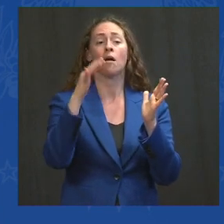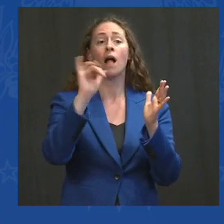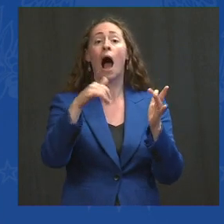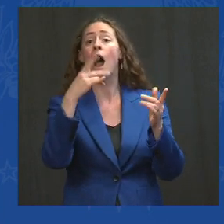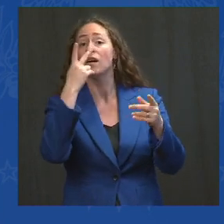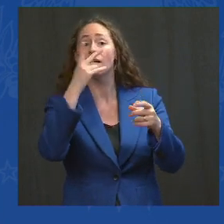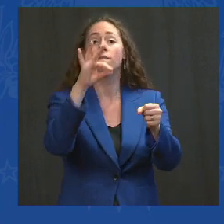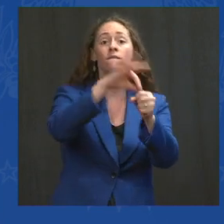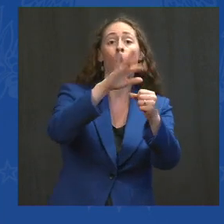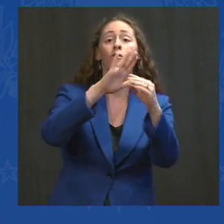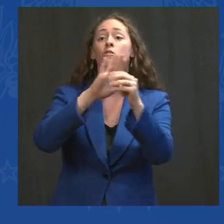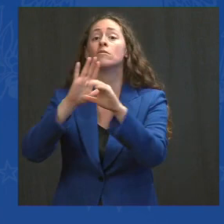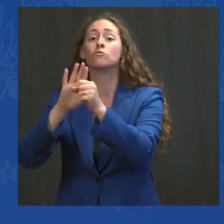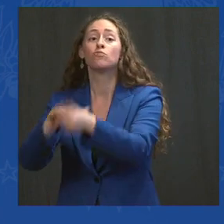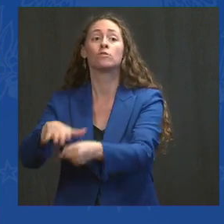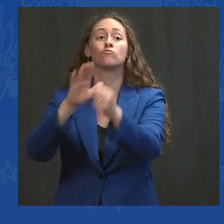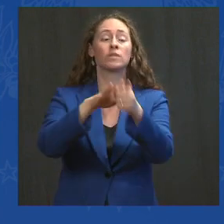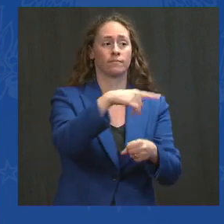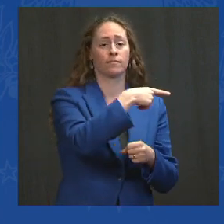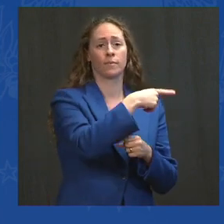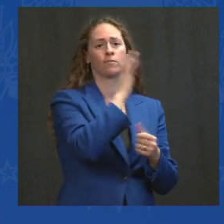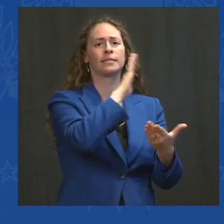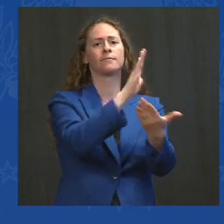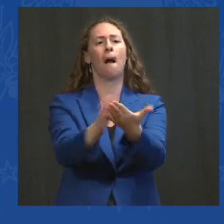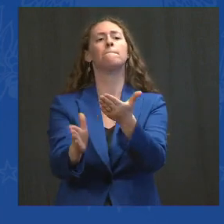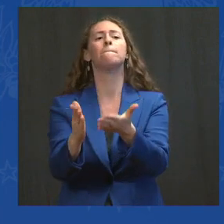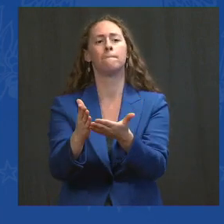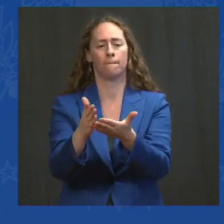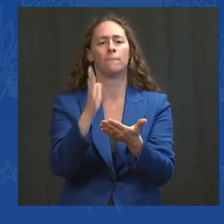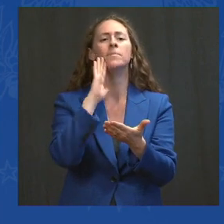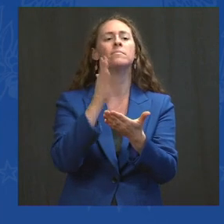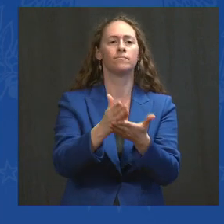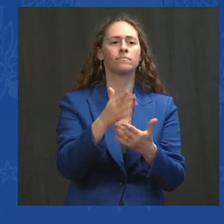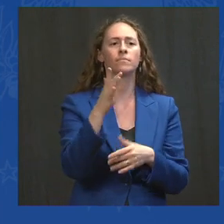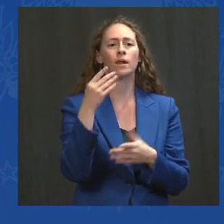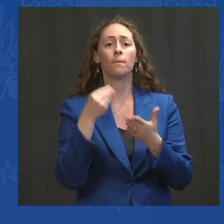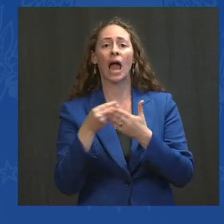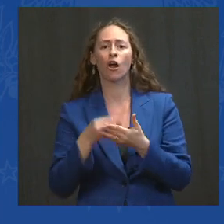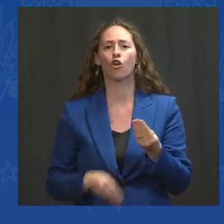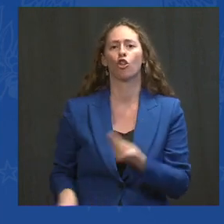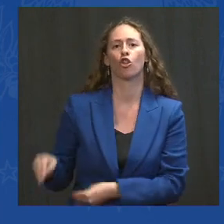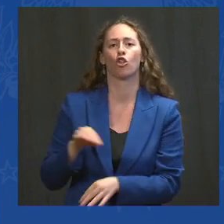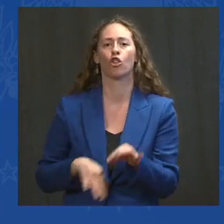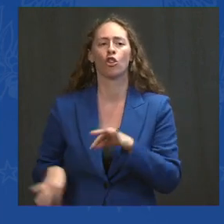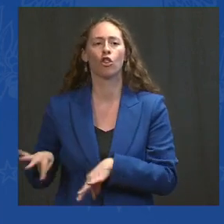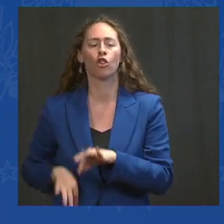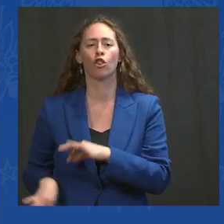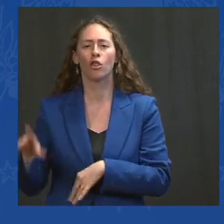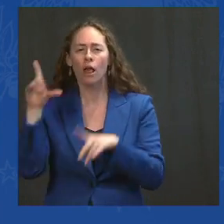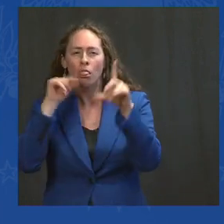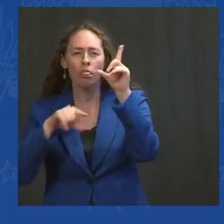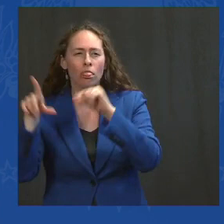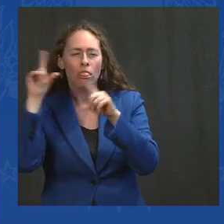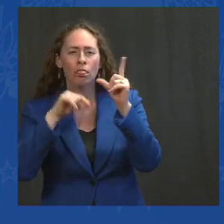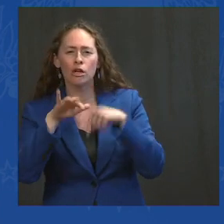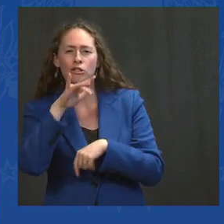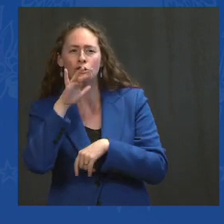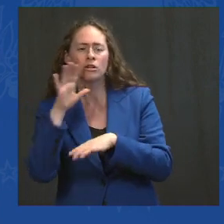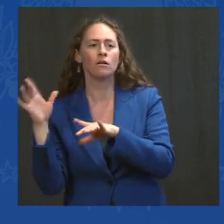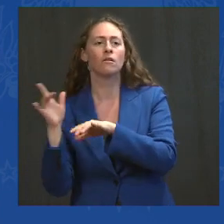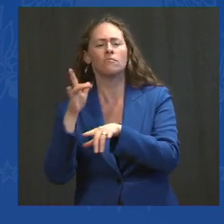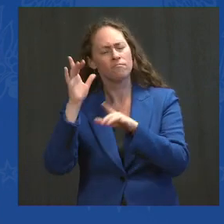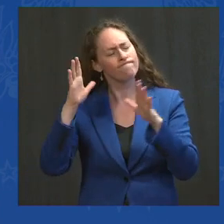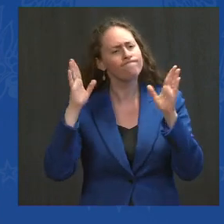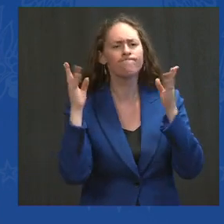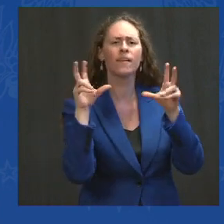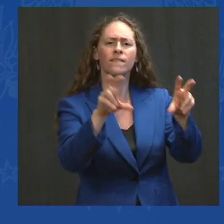states, get dark money out of politics, give voice to the people at the grassroots level, create a fair district